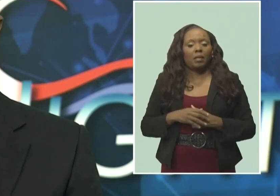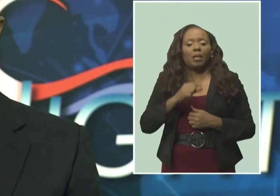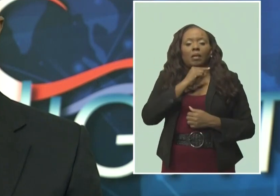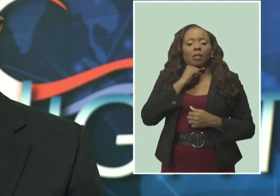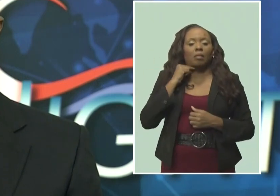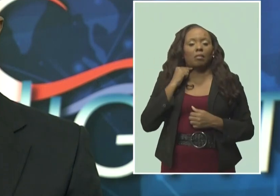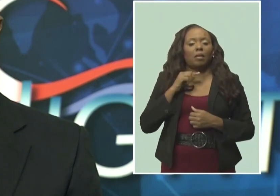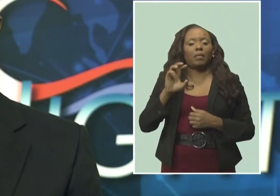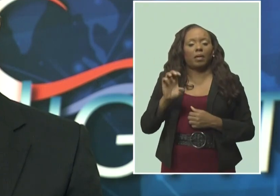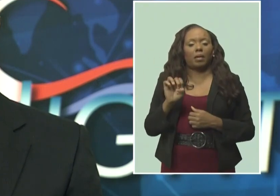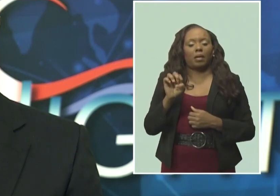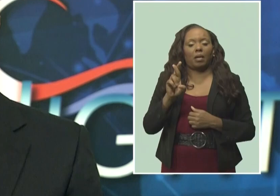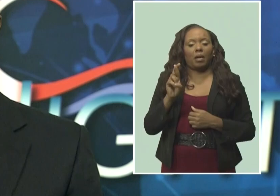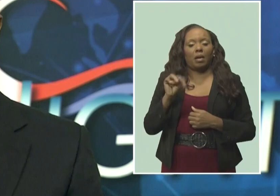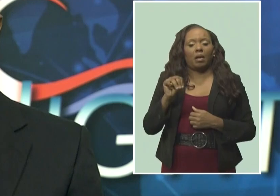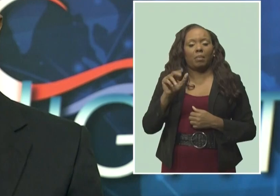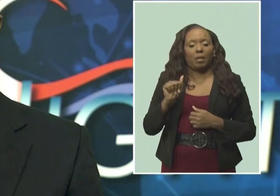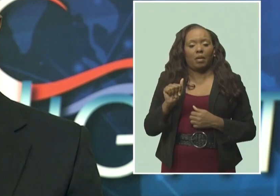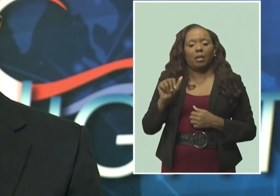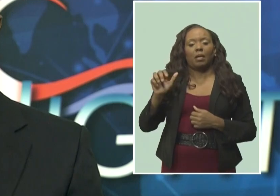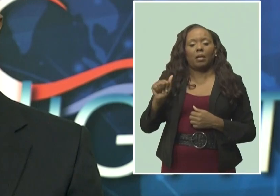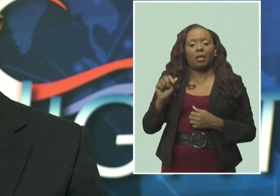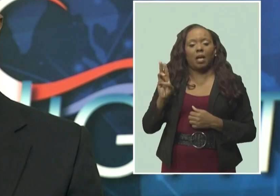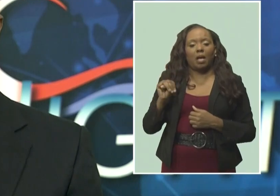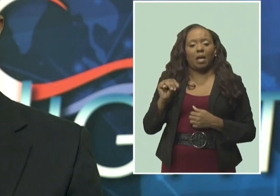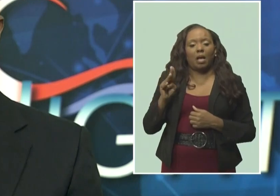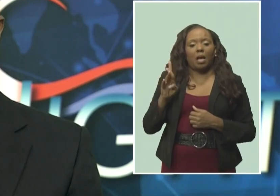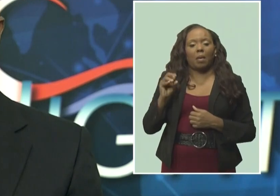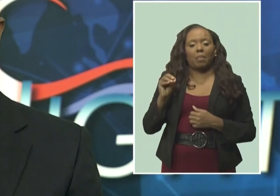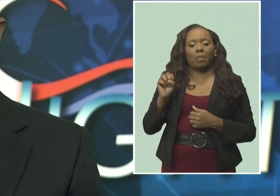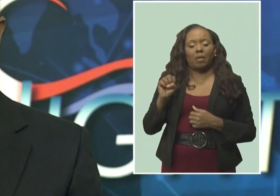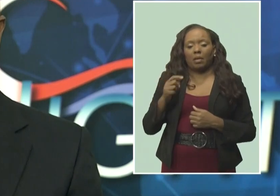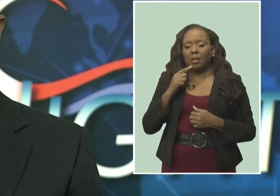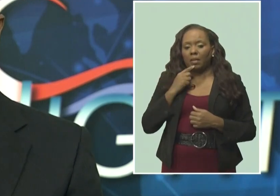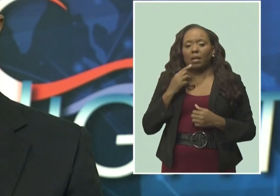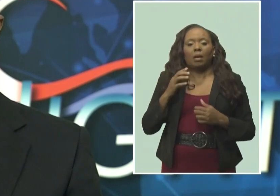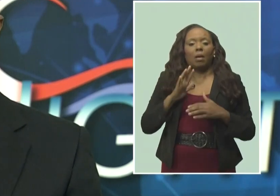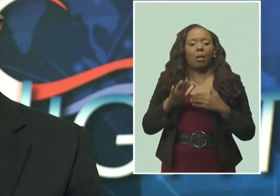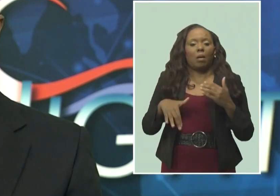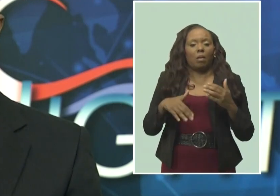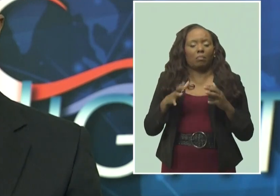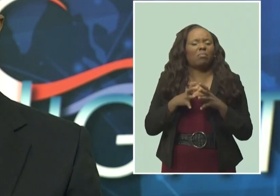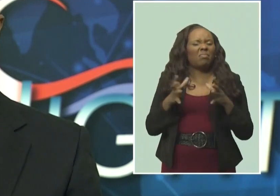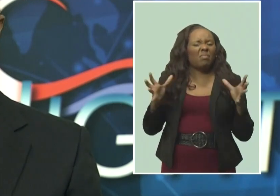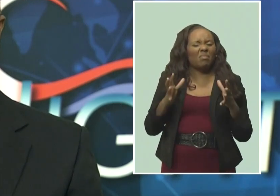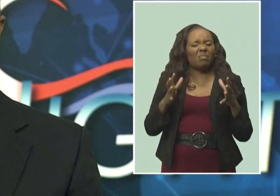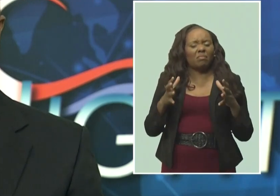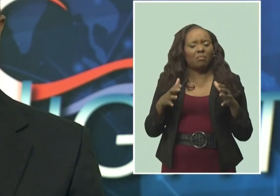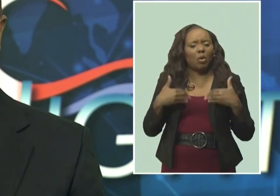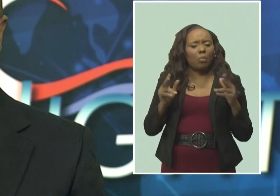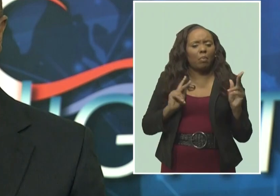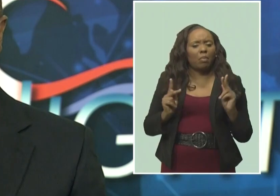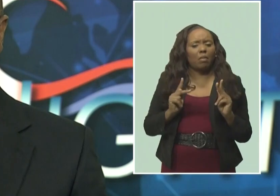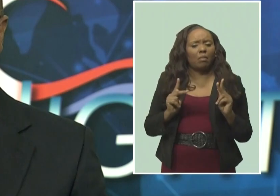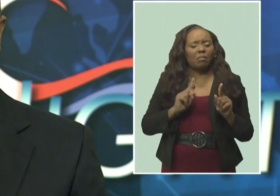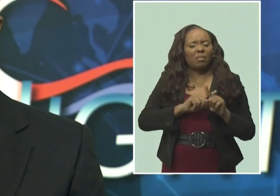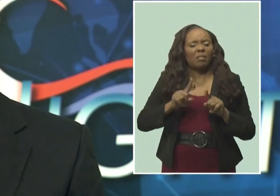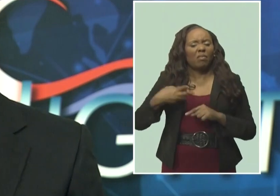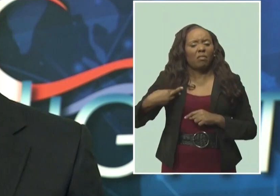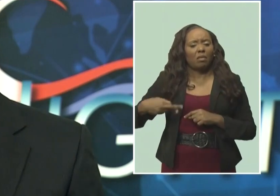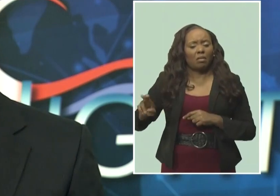Wilde Gymnasium. The Reverend Irma Ambrose says youth from all faiths and service groups will be actively